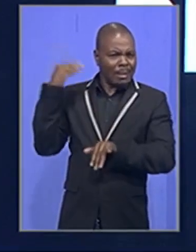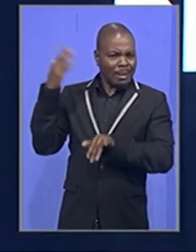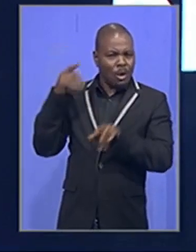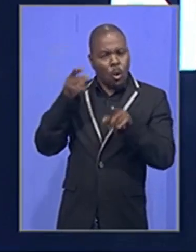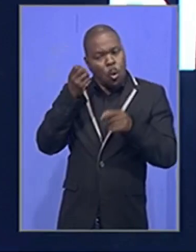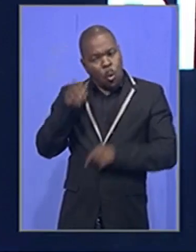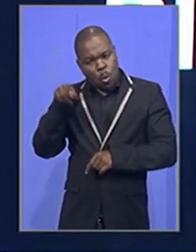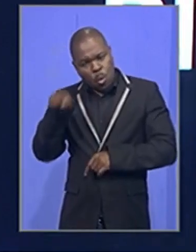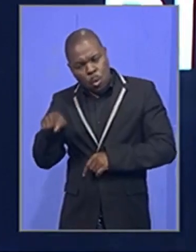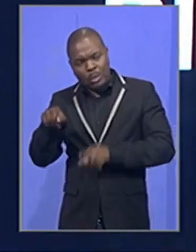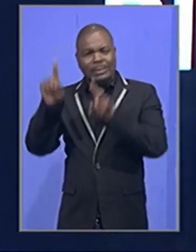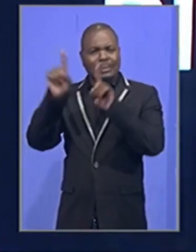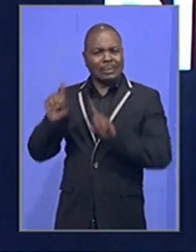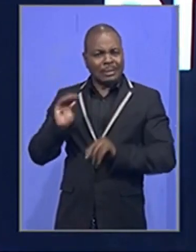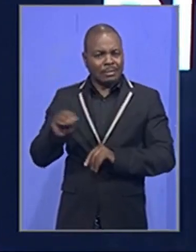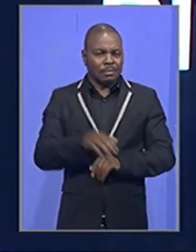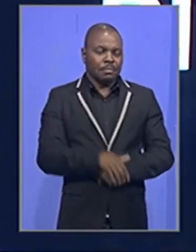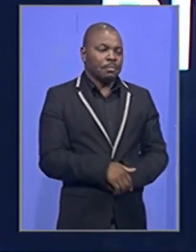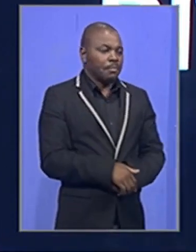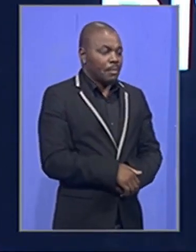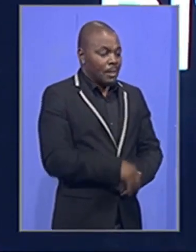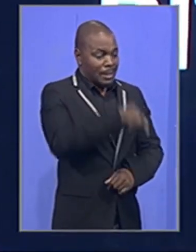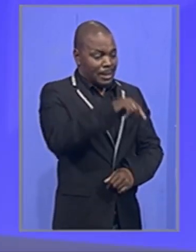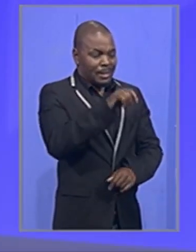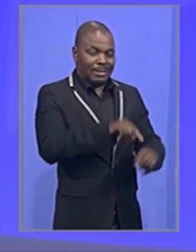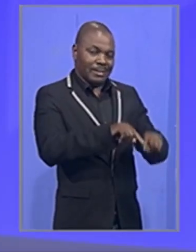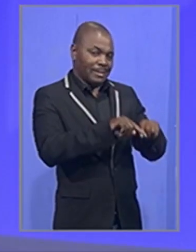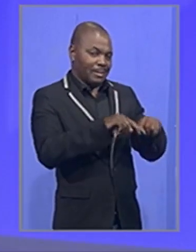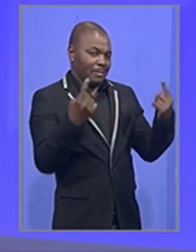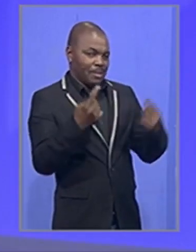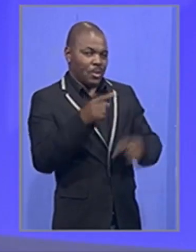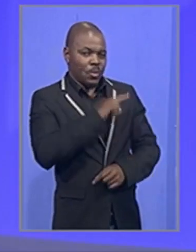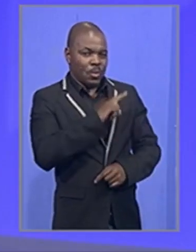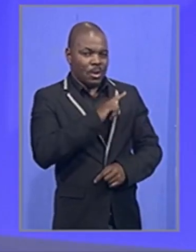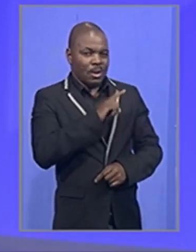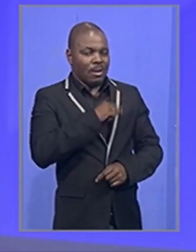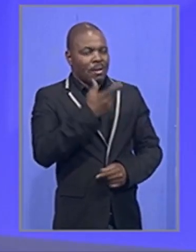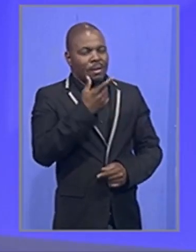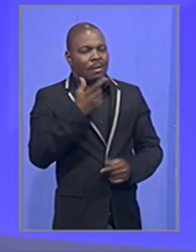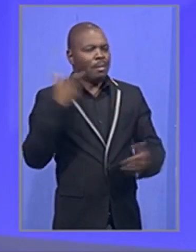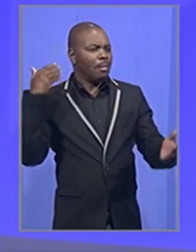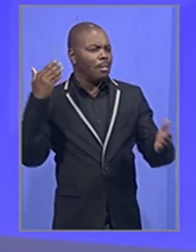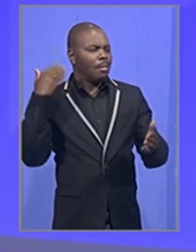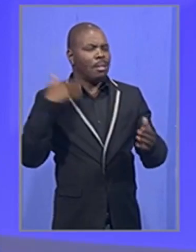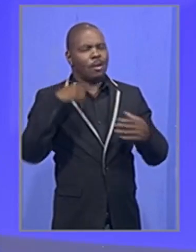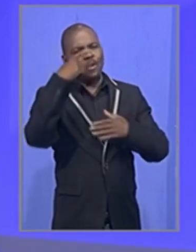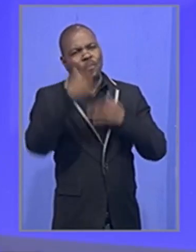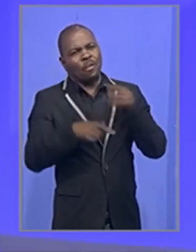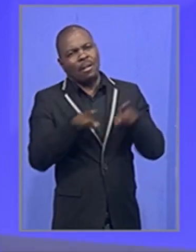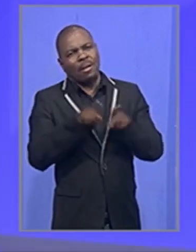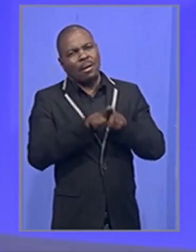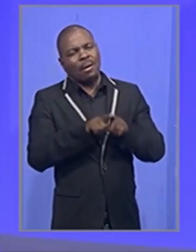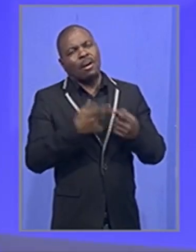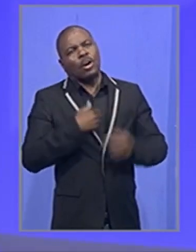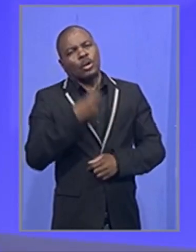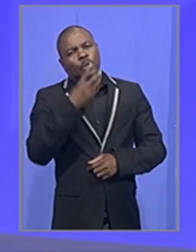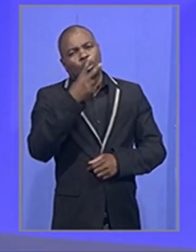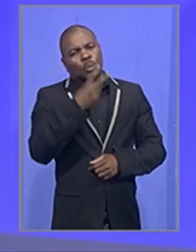sena le ntho tse ikgetha ka tsona. Maemo ha tshwane ho ya ka dibuka tse bileng teng wa tseba ho tloa ka selemo sa